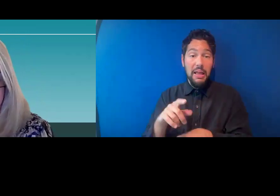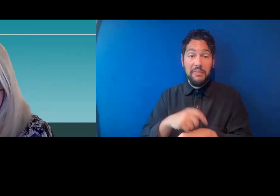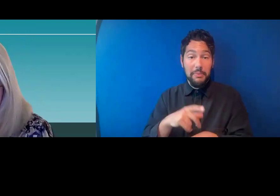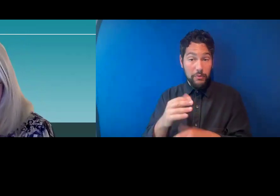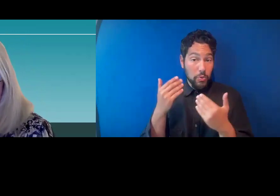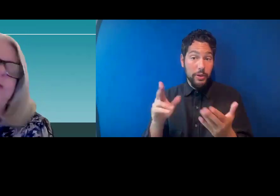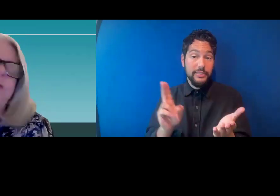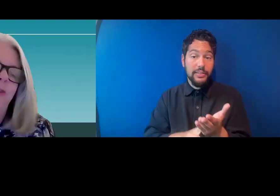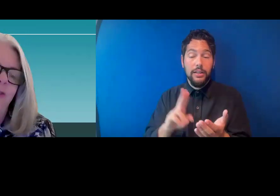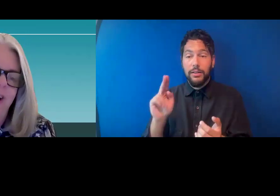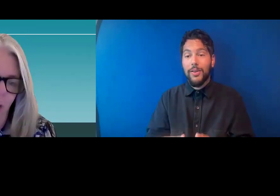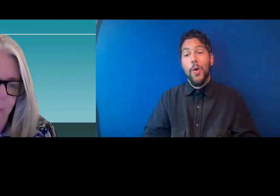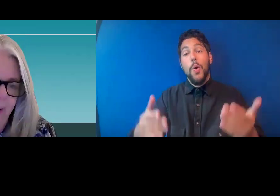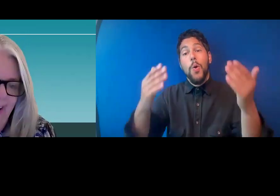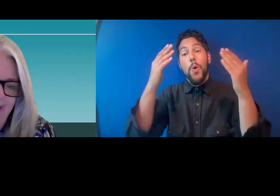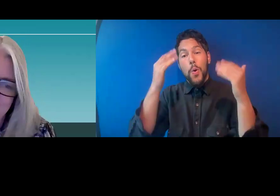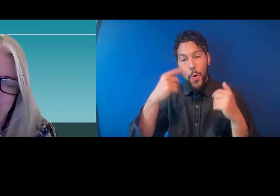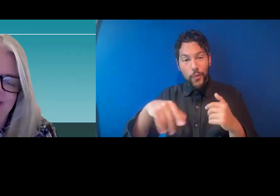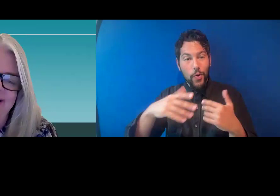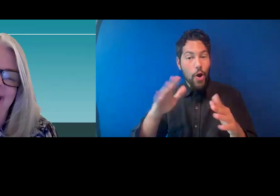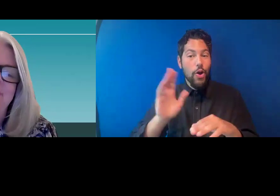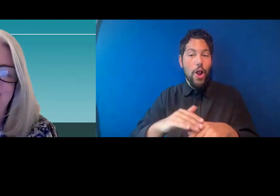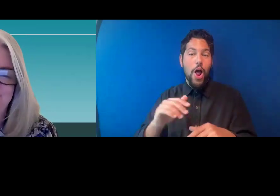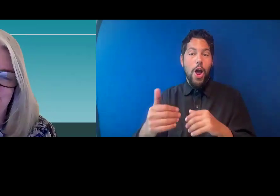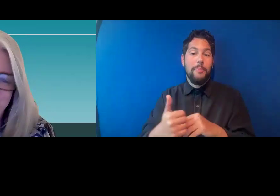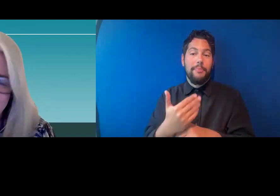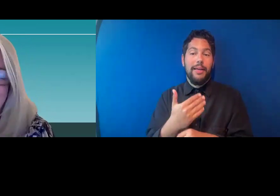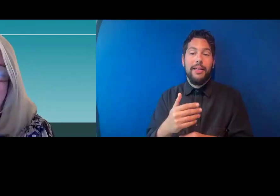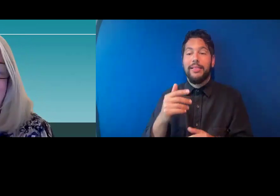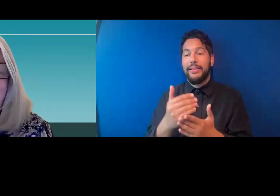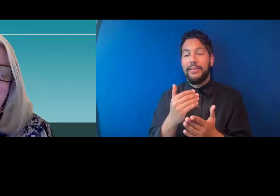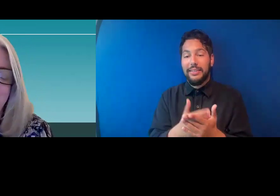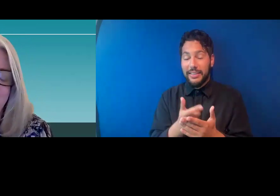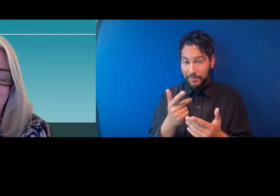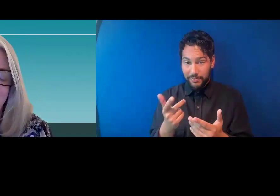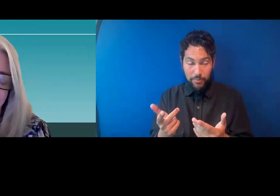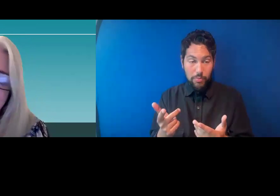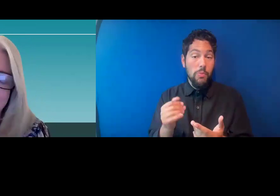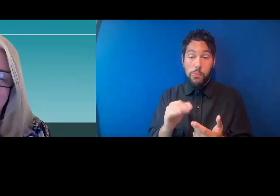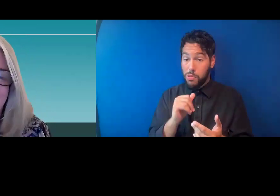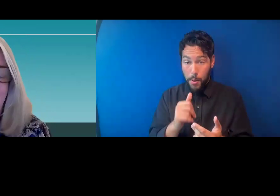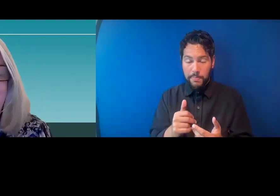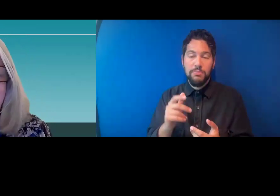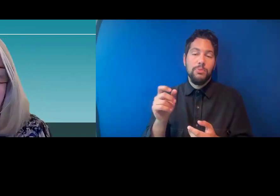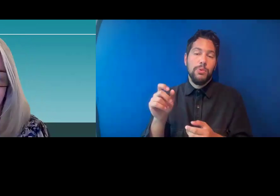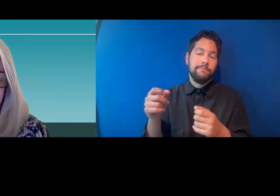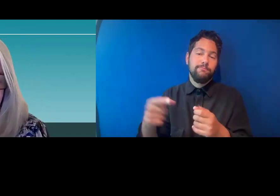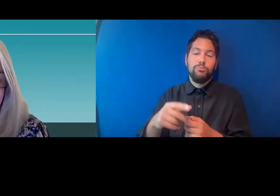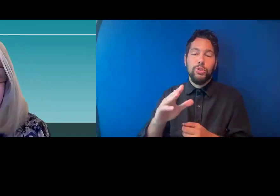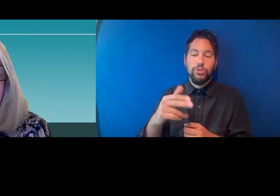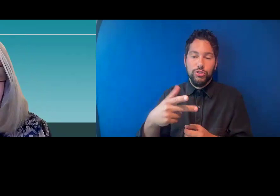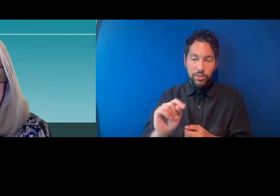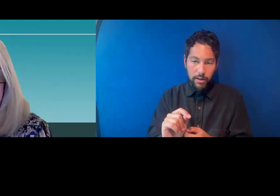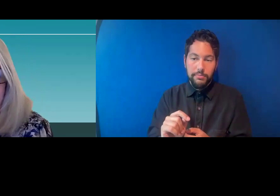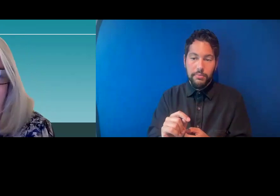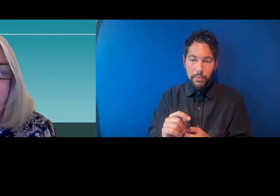up. Hopefully you're already on our mailing list because you're here today, but if not, we'll put in the chat and in the email that goes